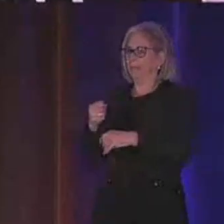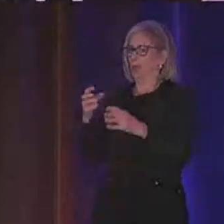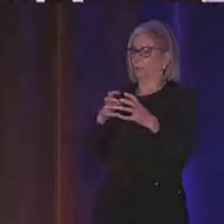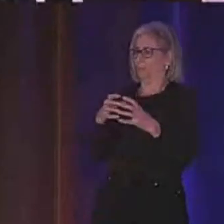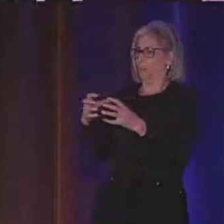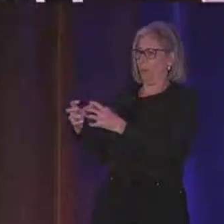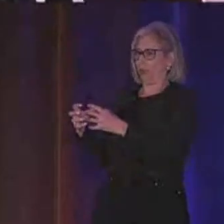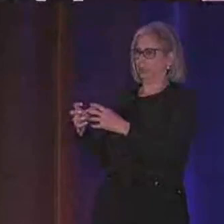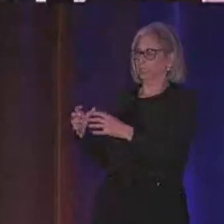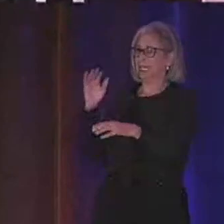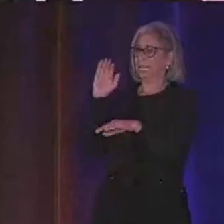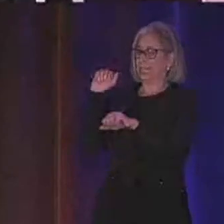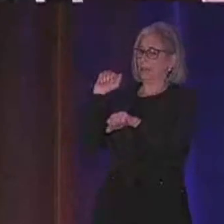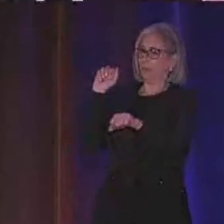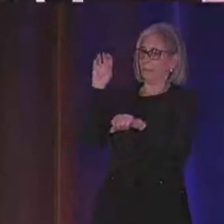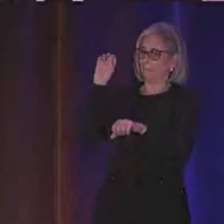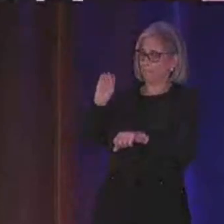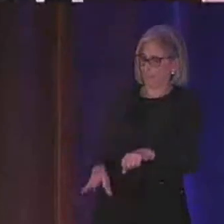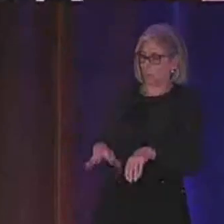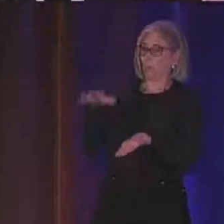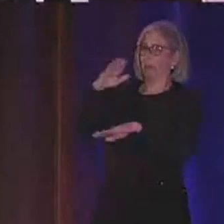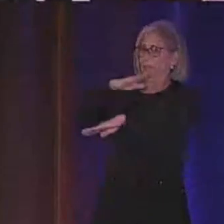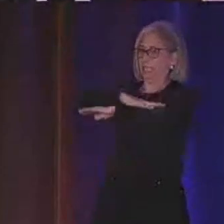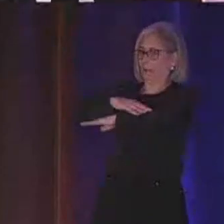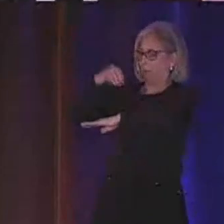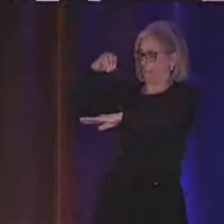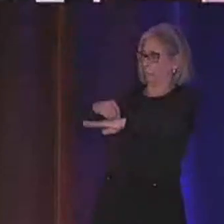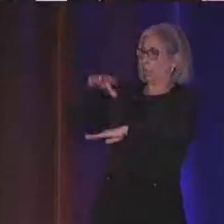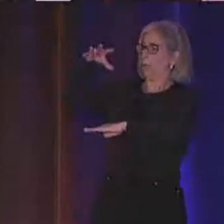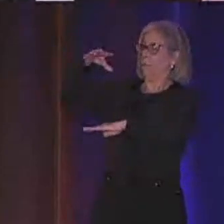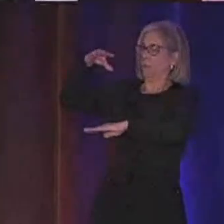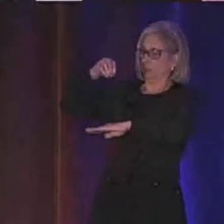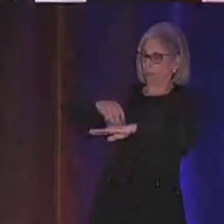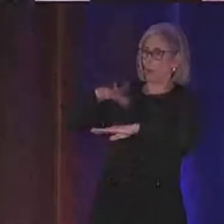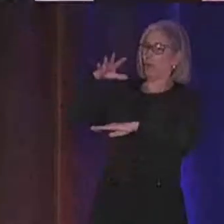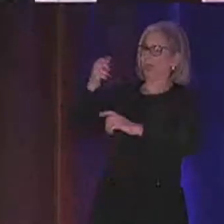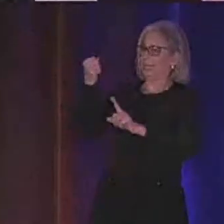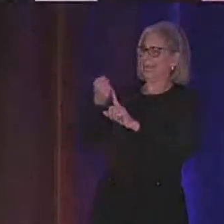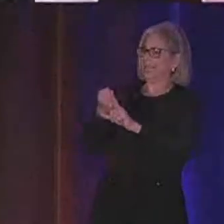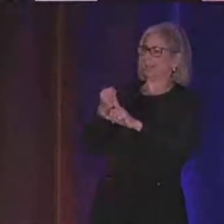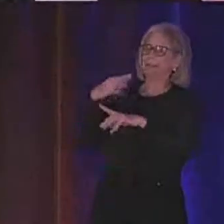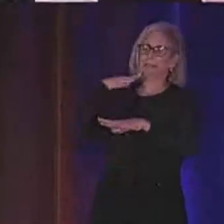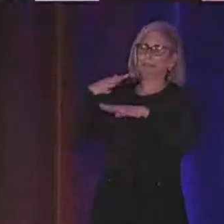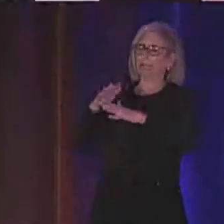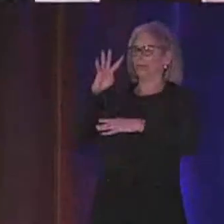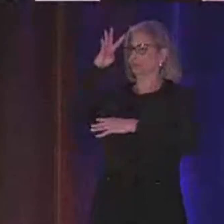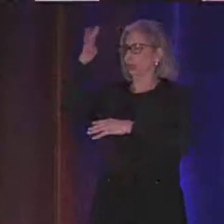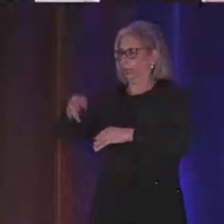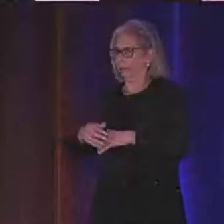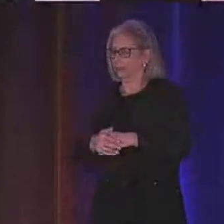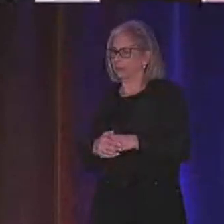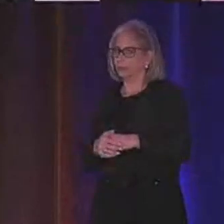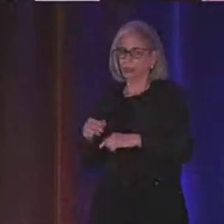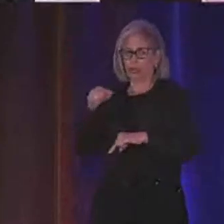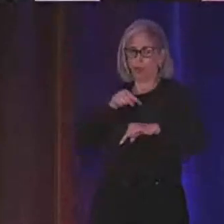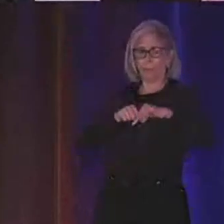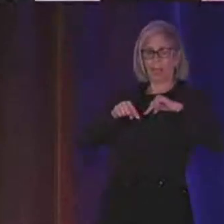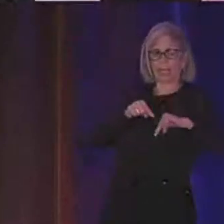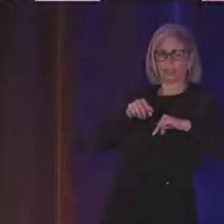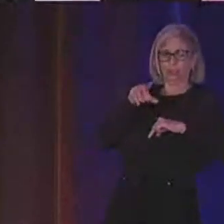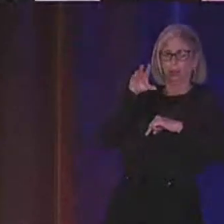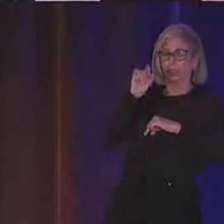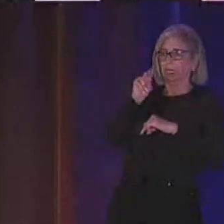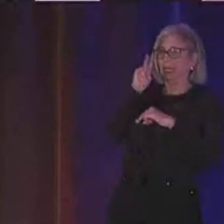hit the table or the plane, right, they release a sound. And so we're gonna harken back to Carney's